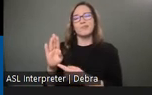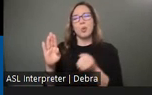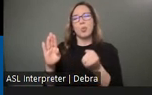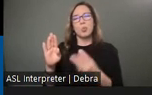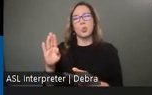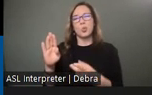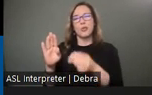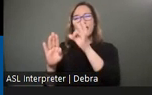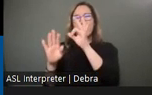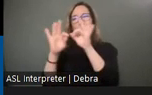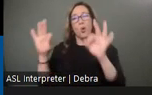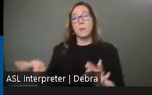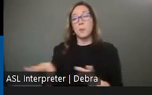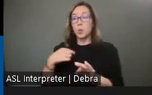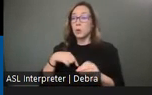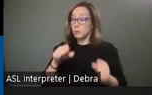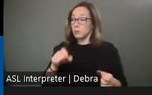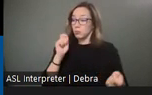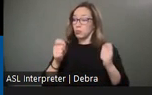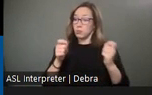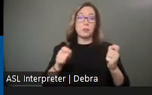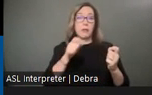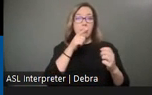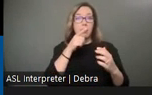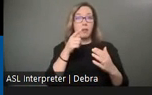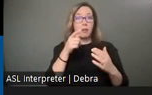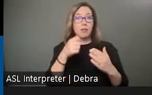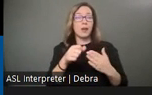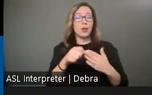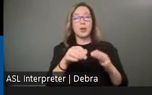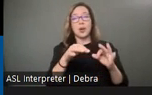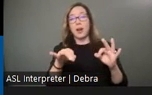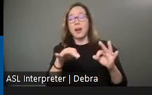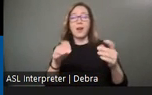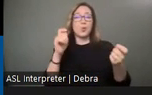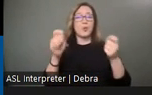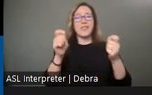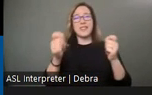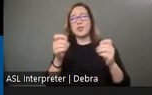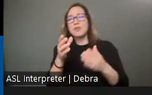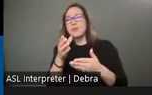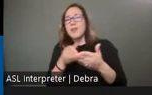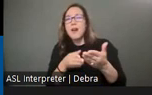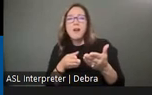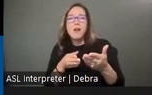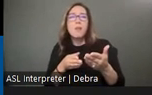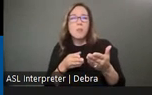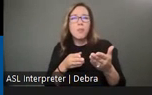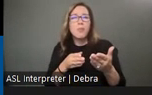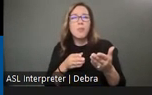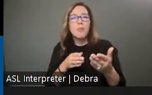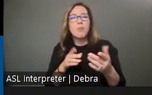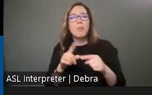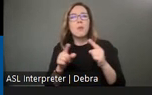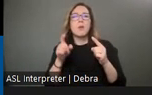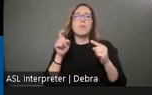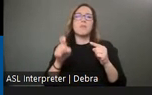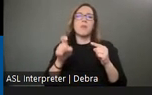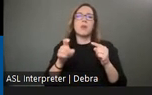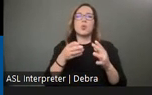piece that we can change the letter text at this point. But to make revisions to some of that letter, we have to go through the OMB